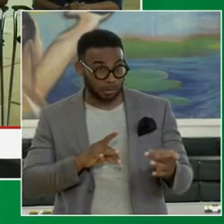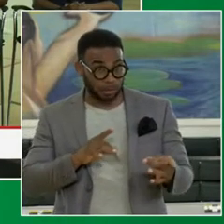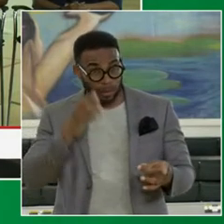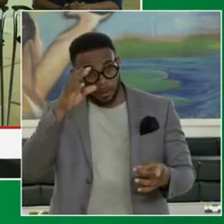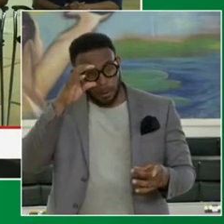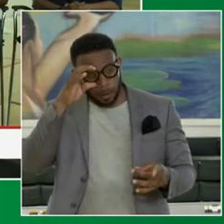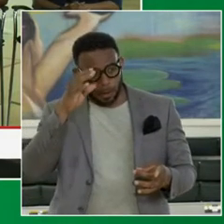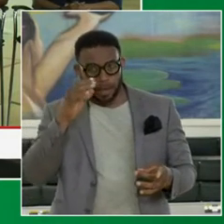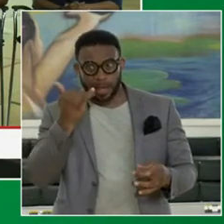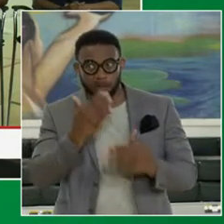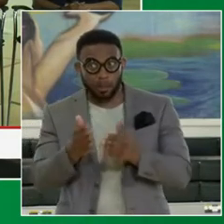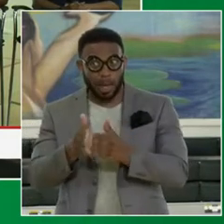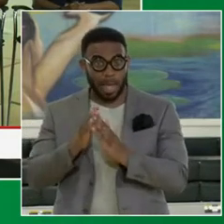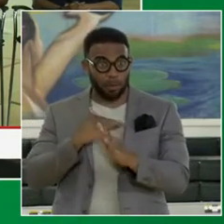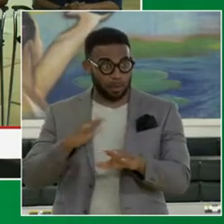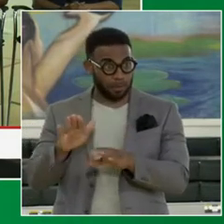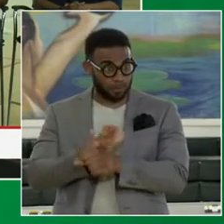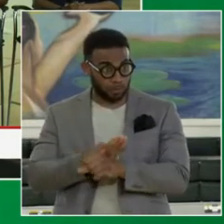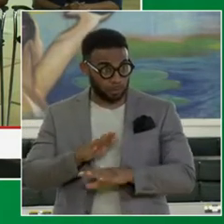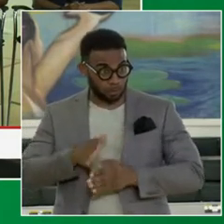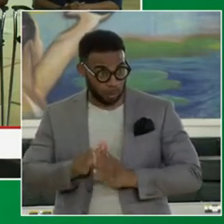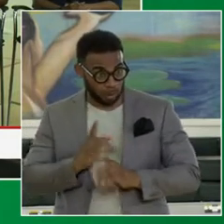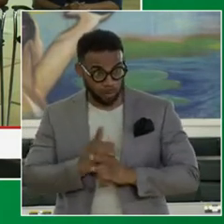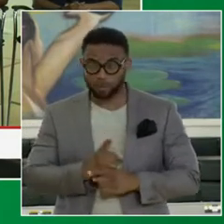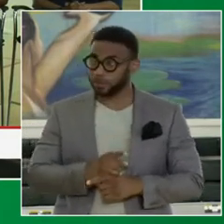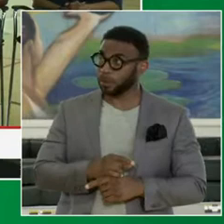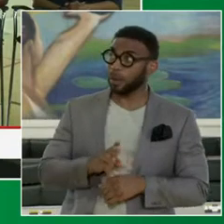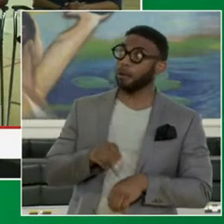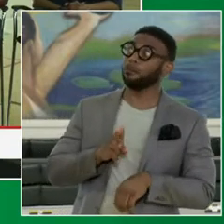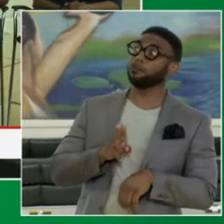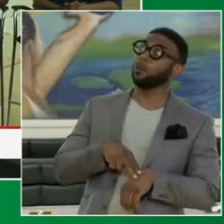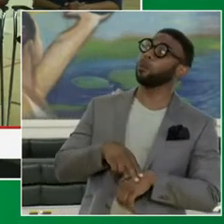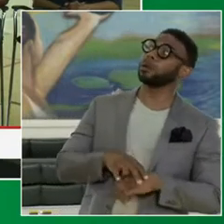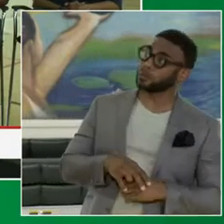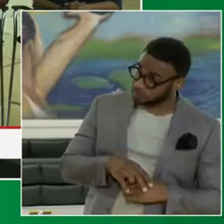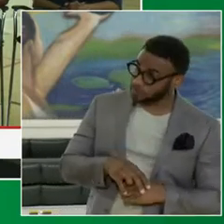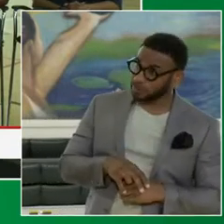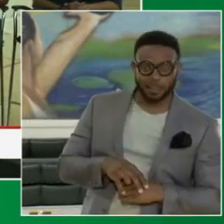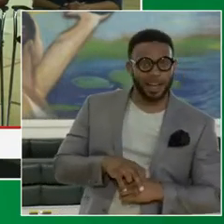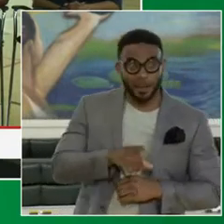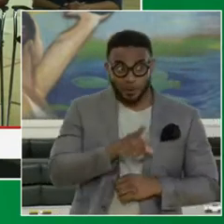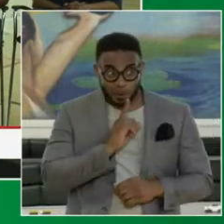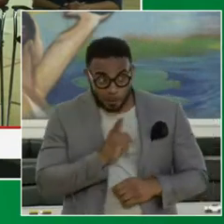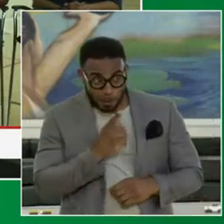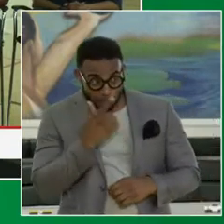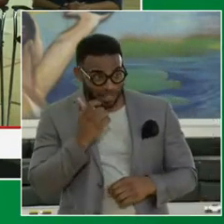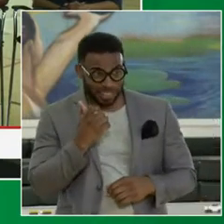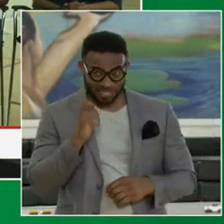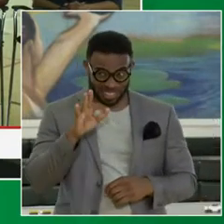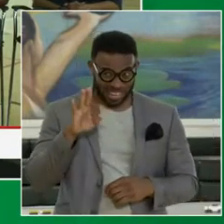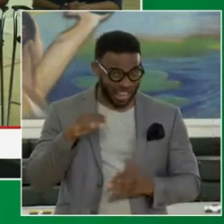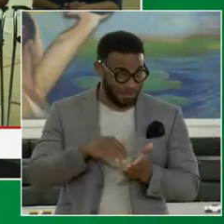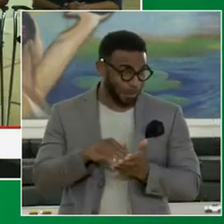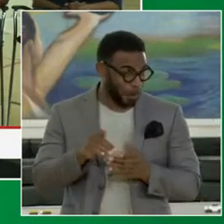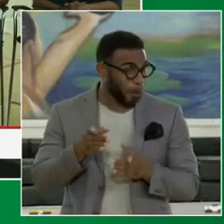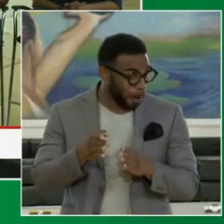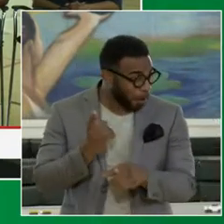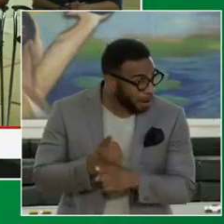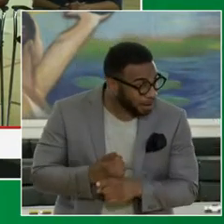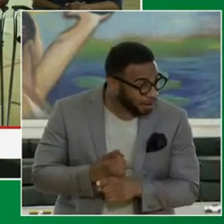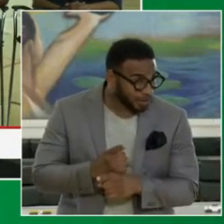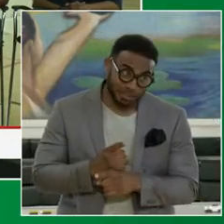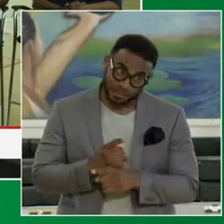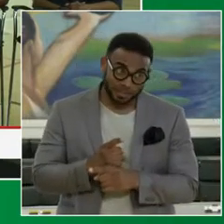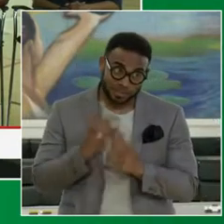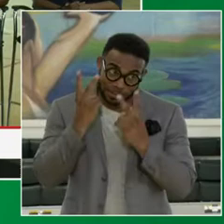that request. When that Nobody comes told to me that. No. Are you sure? Because we're going to go through 59 million ways that actually